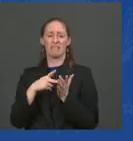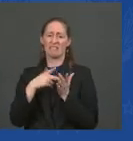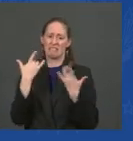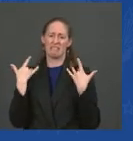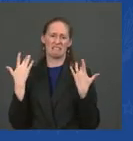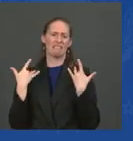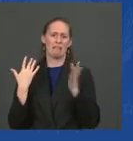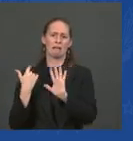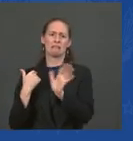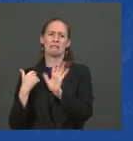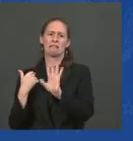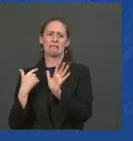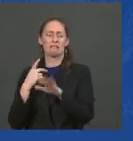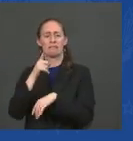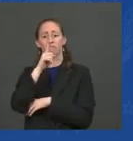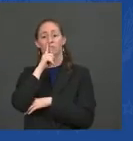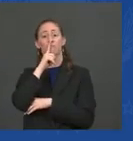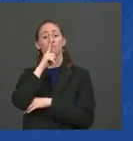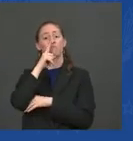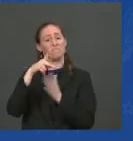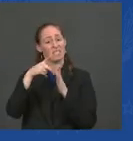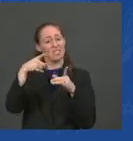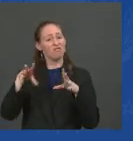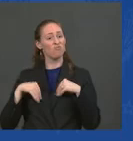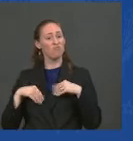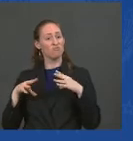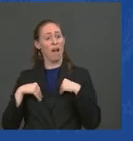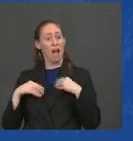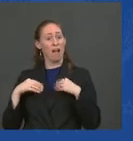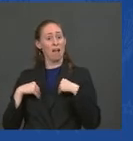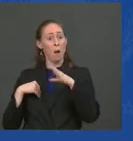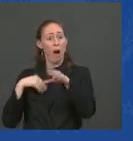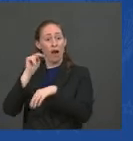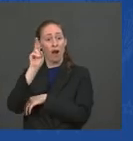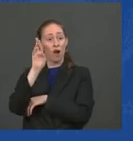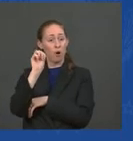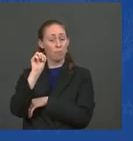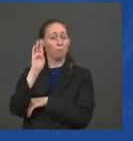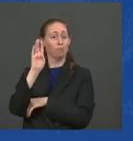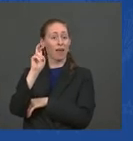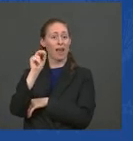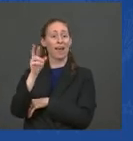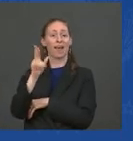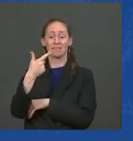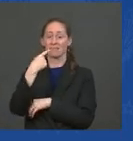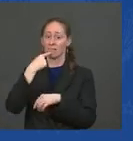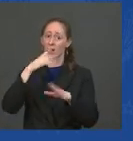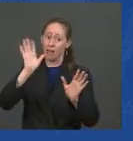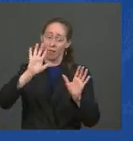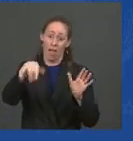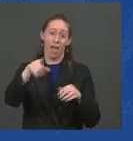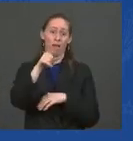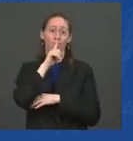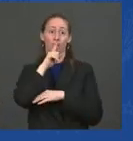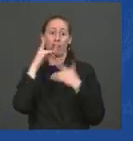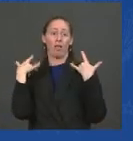Silence is complicity. That's what Nuremberg said. Your silence is complicity.